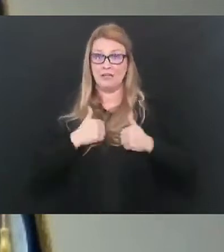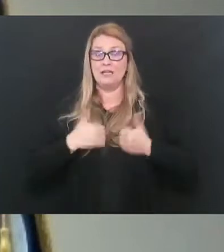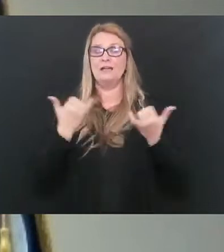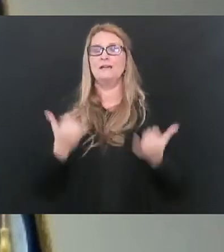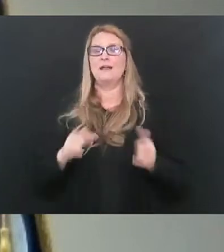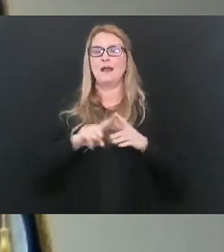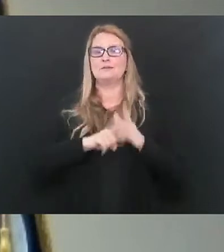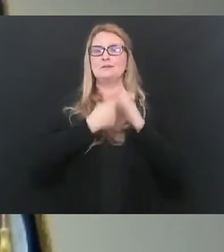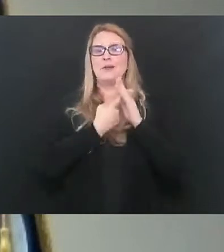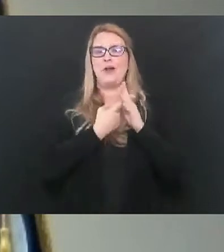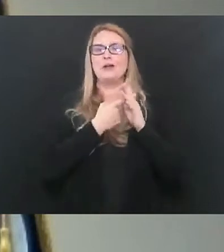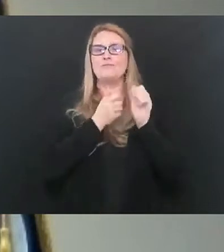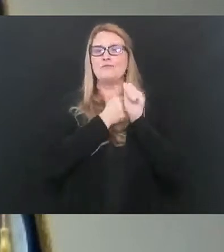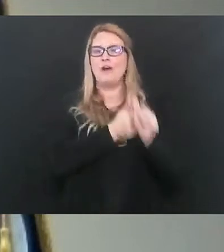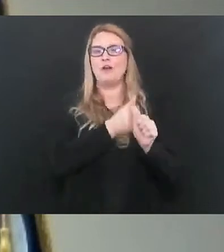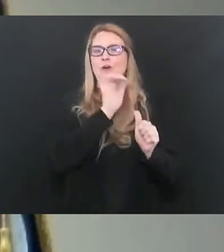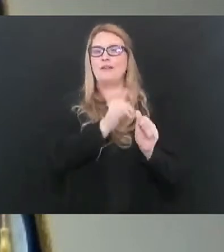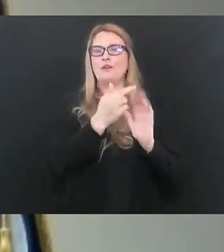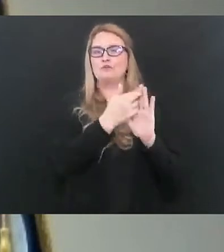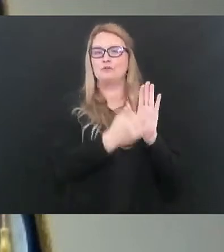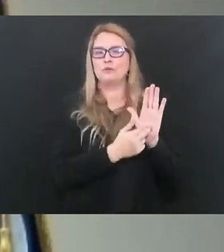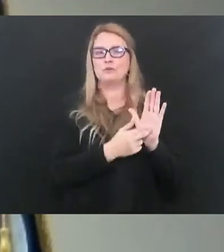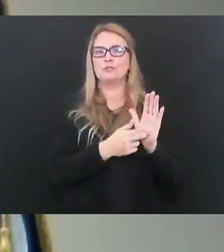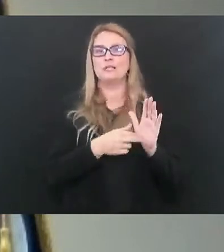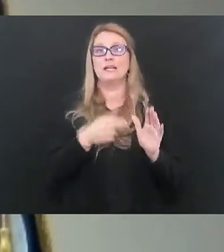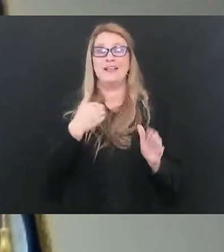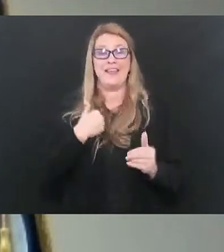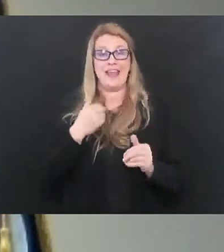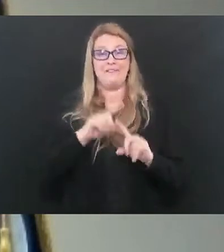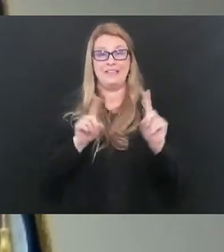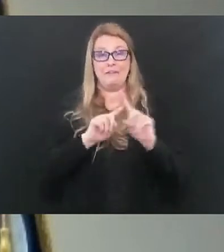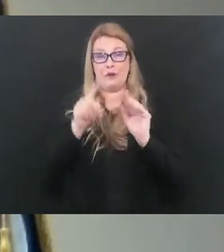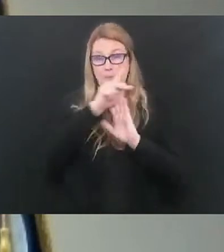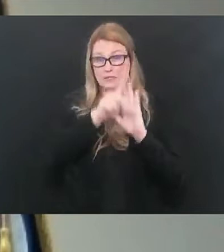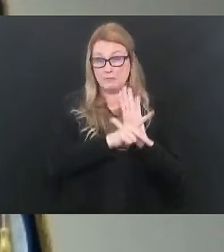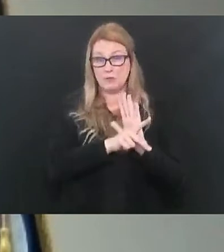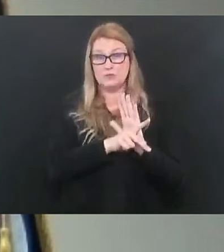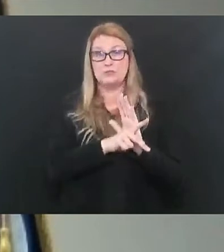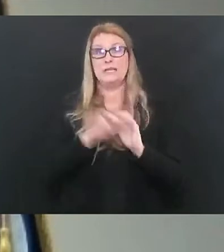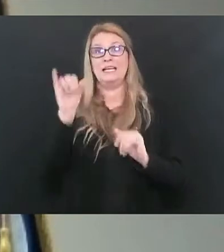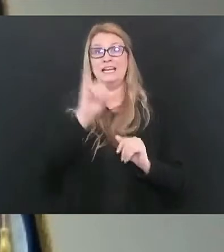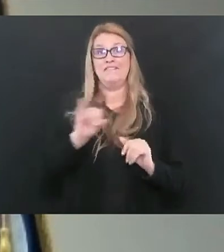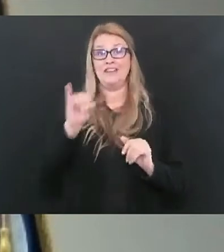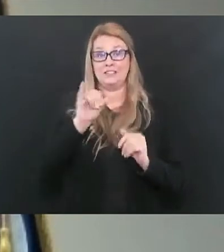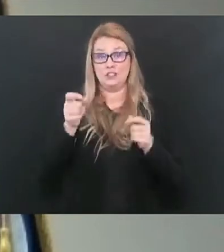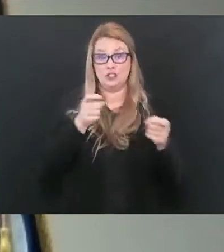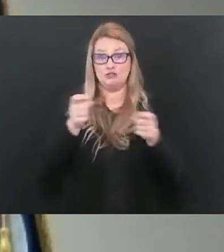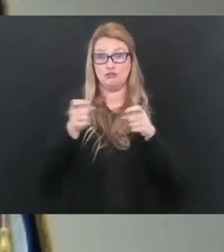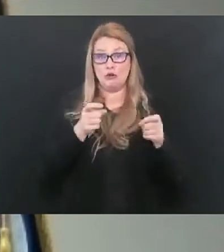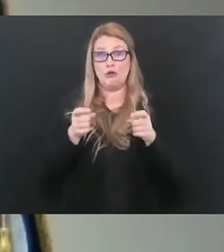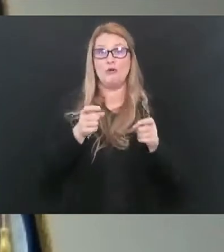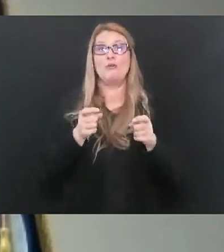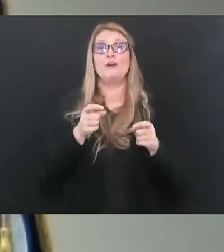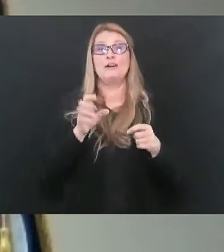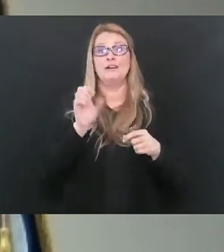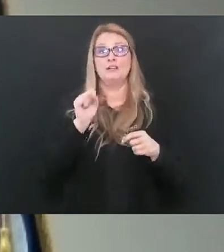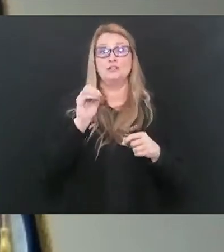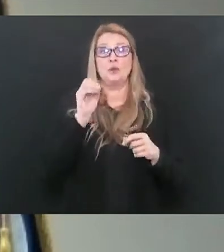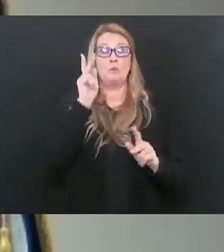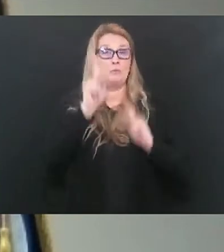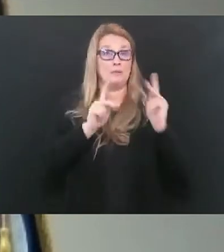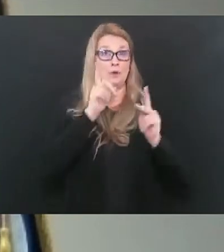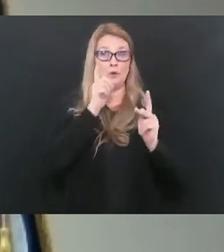guidelines. There are 9 core principles of infection control and safe visitation. Those include